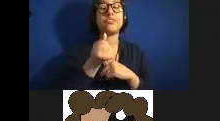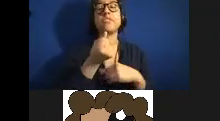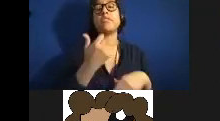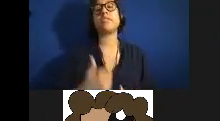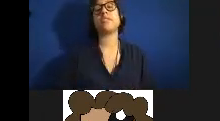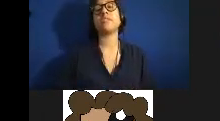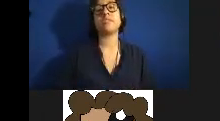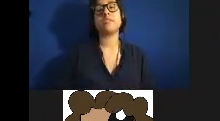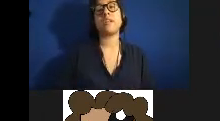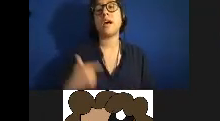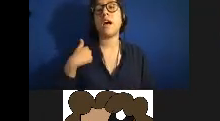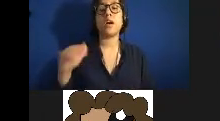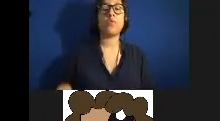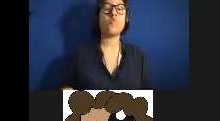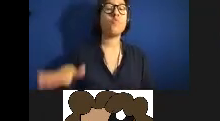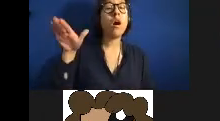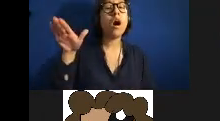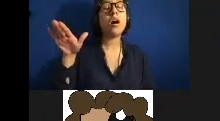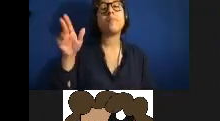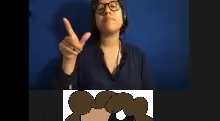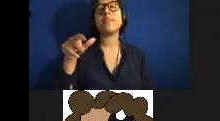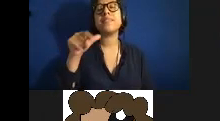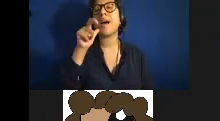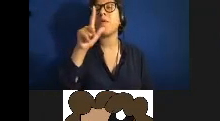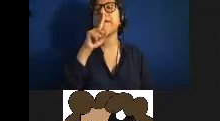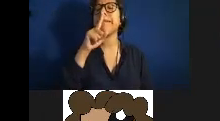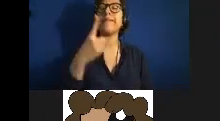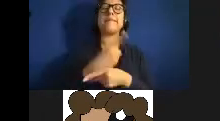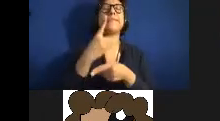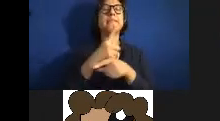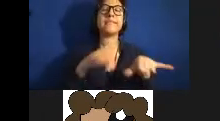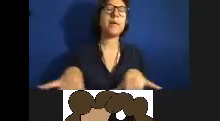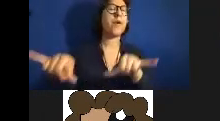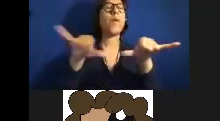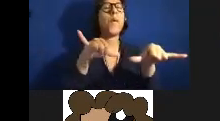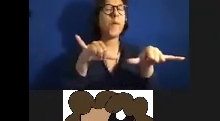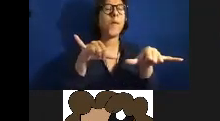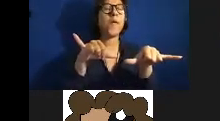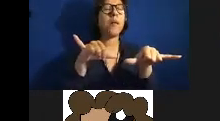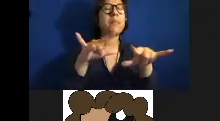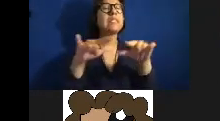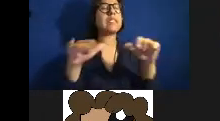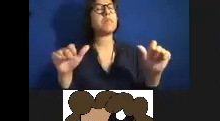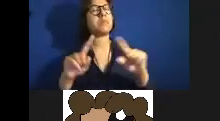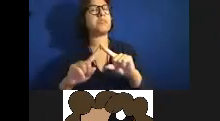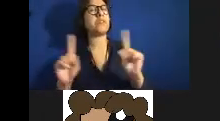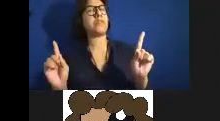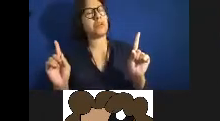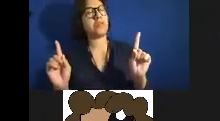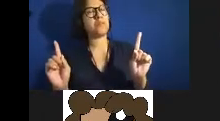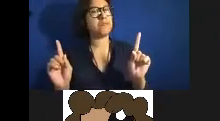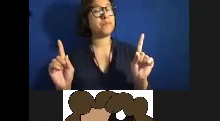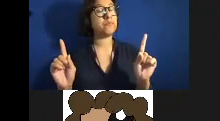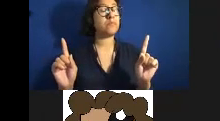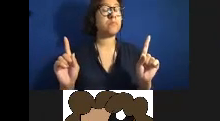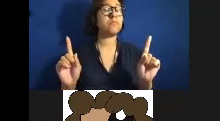that is not atypical, but is also like different. So my